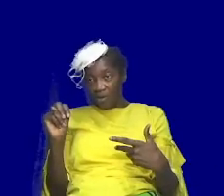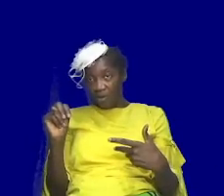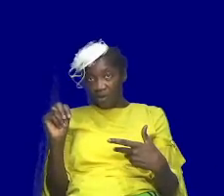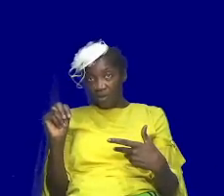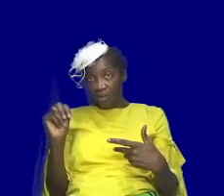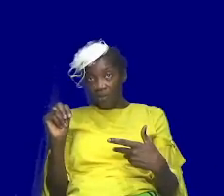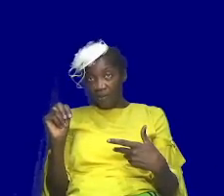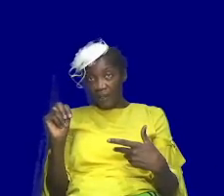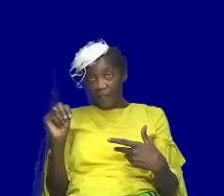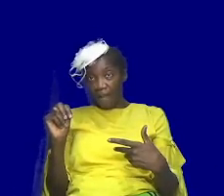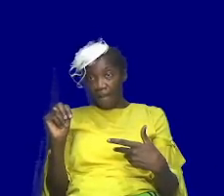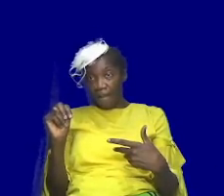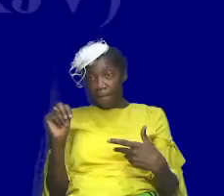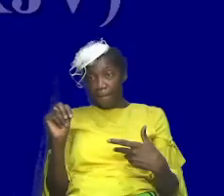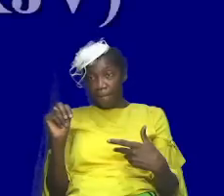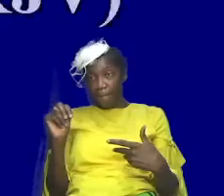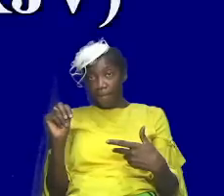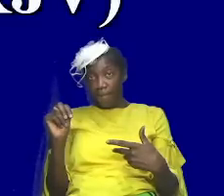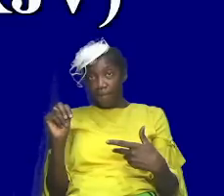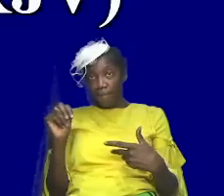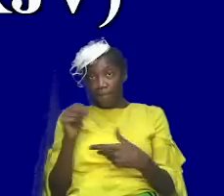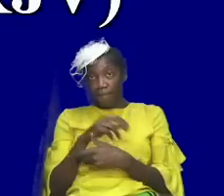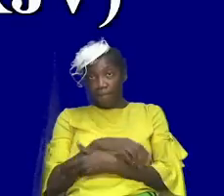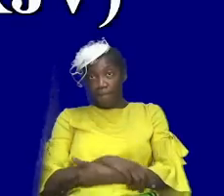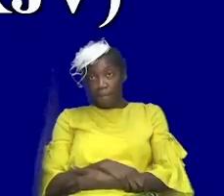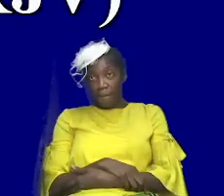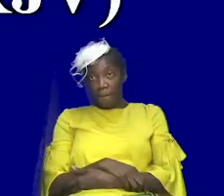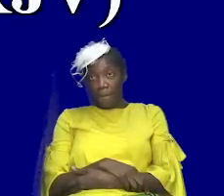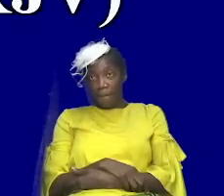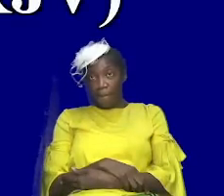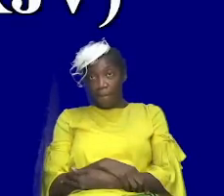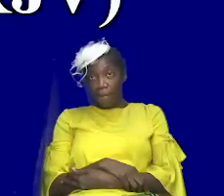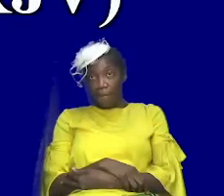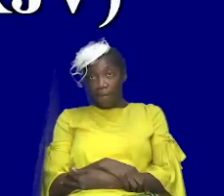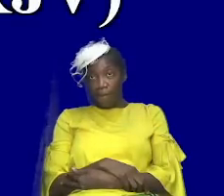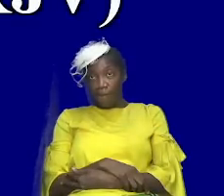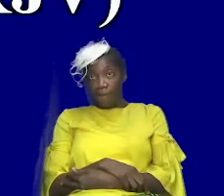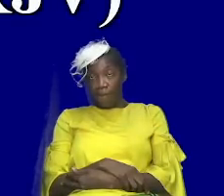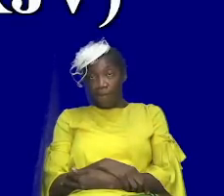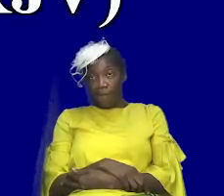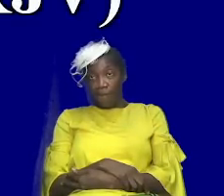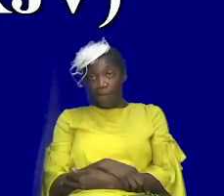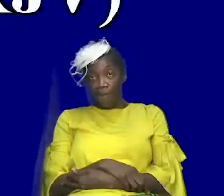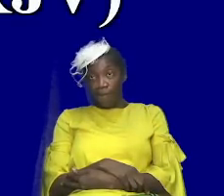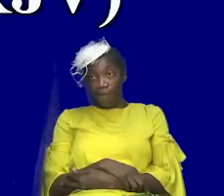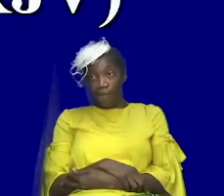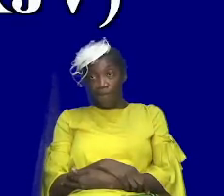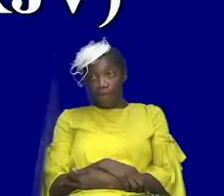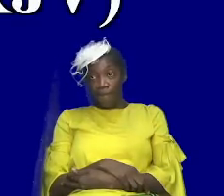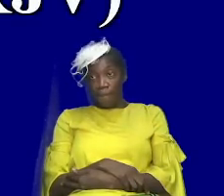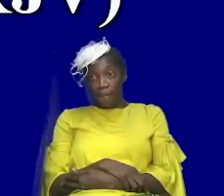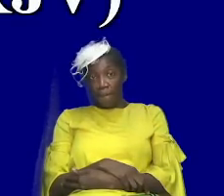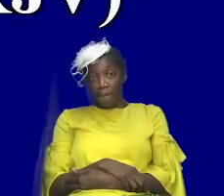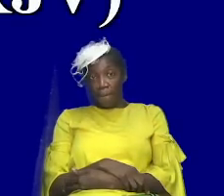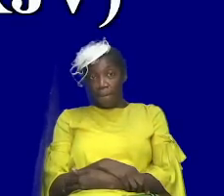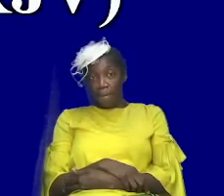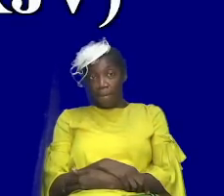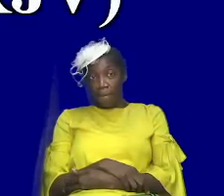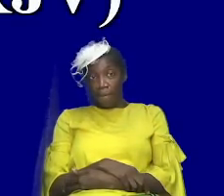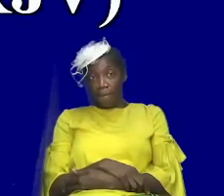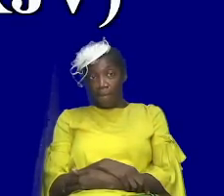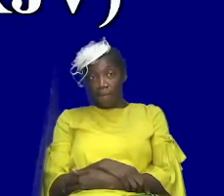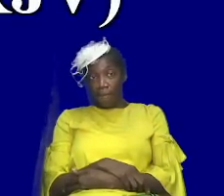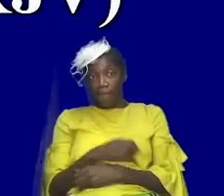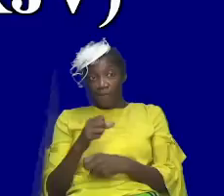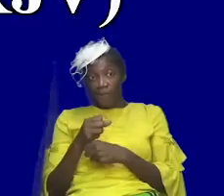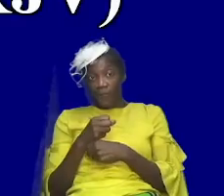the Apostle Paul said earlier, based on what the Apostle Paul said earlier, we're